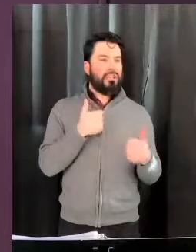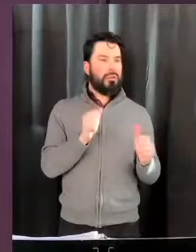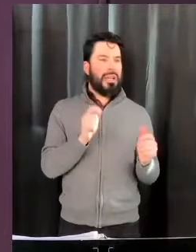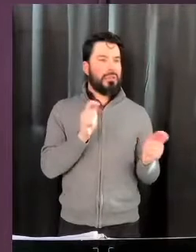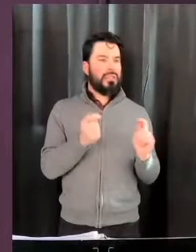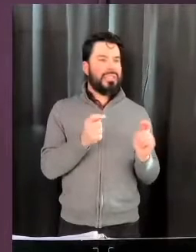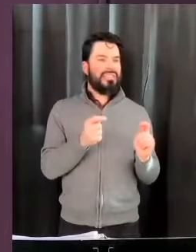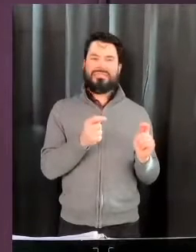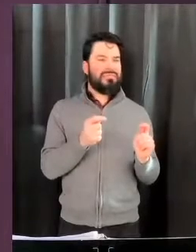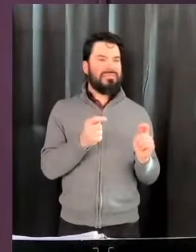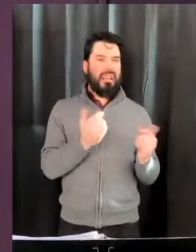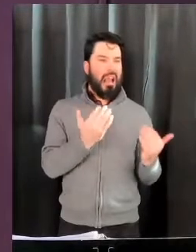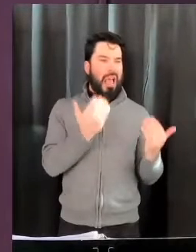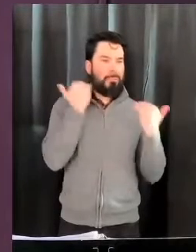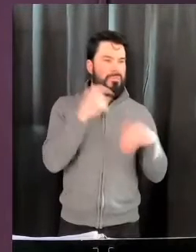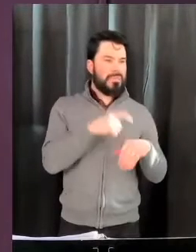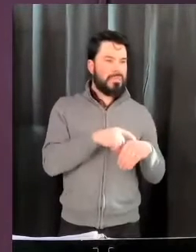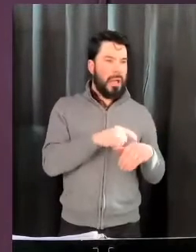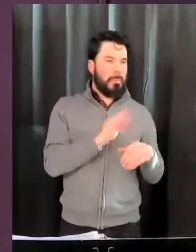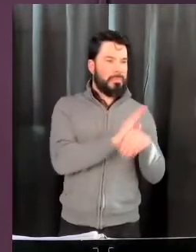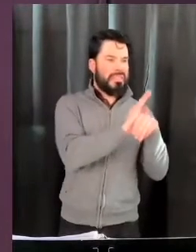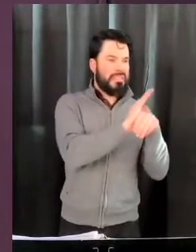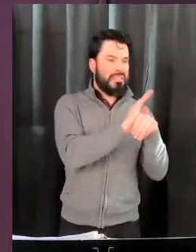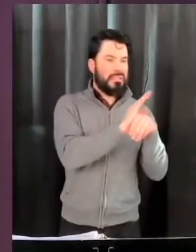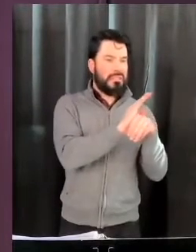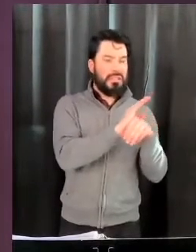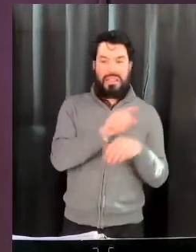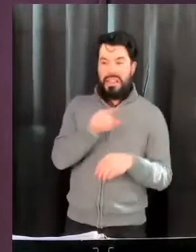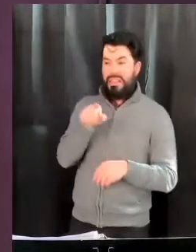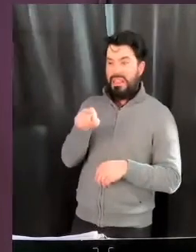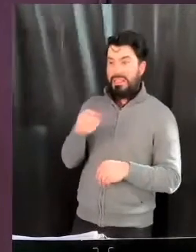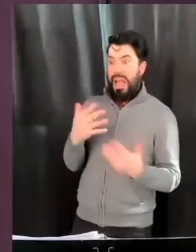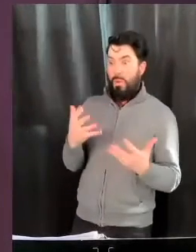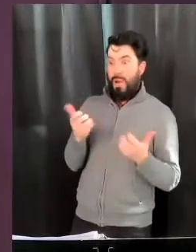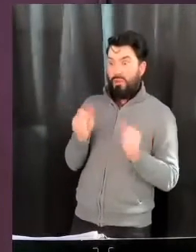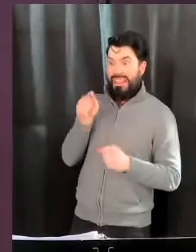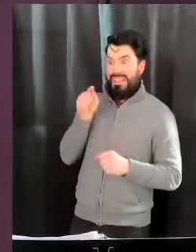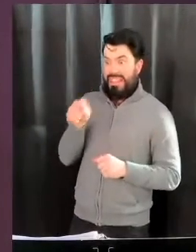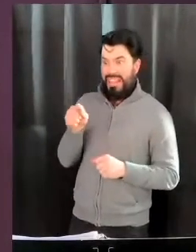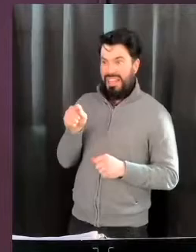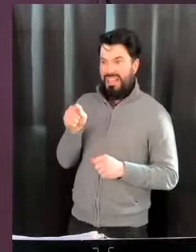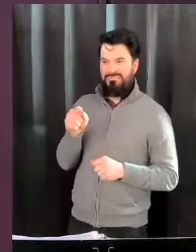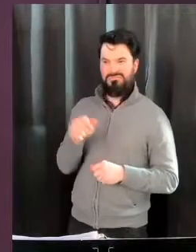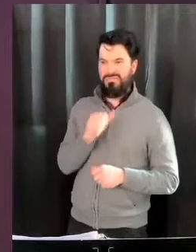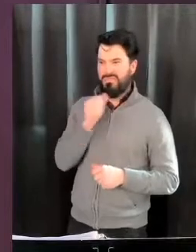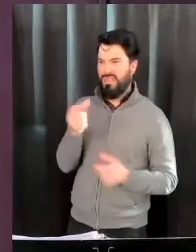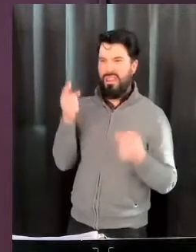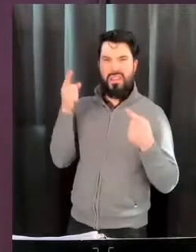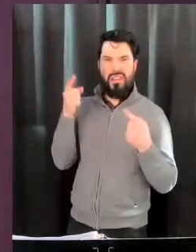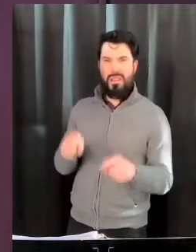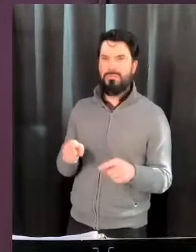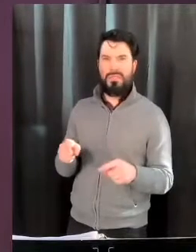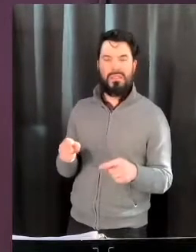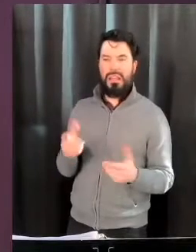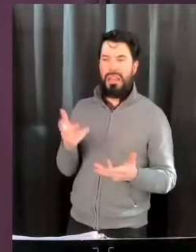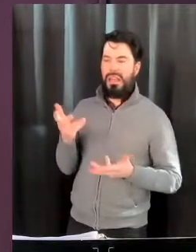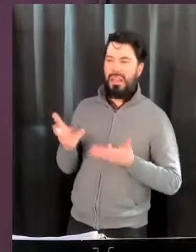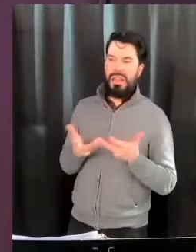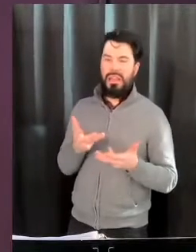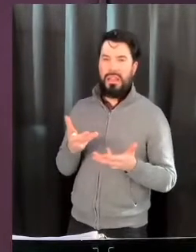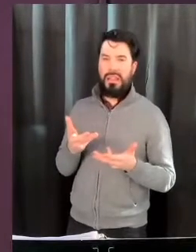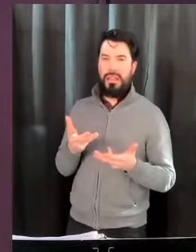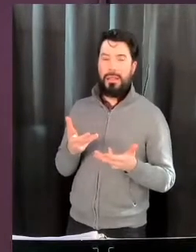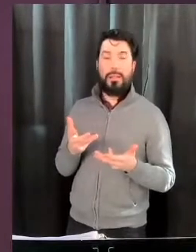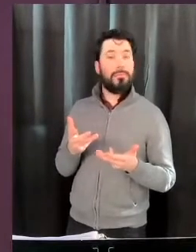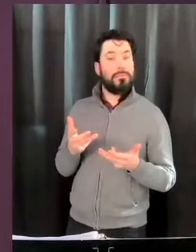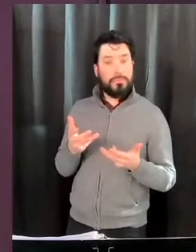chose to do to grow closer to Jesus, you really didn't get that done, still, look forward